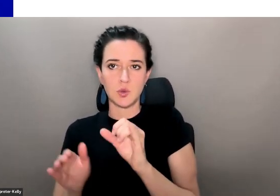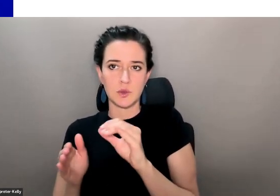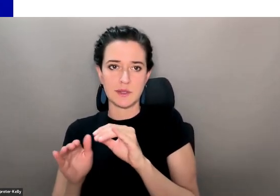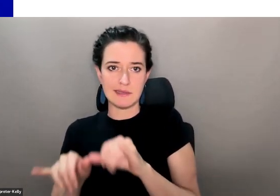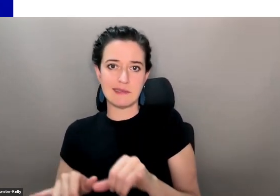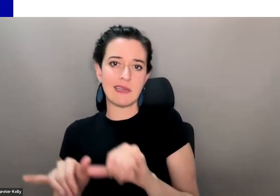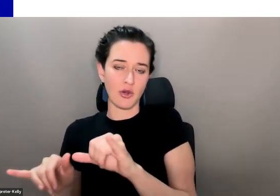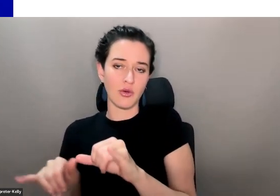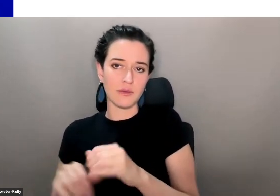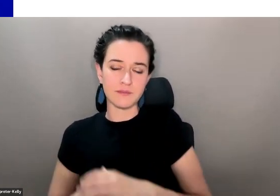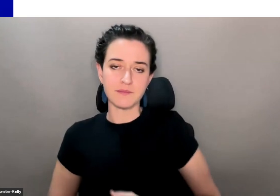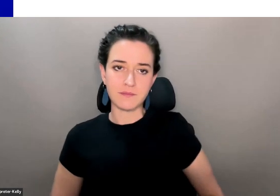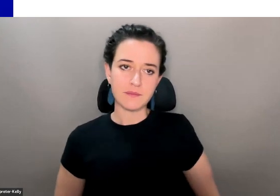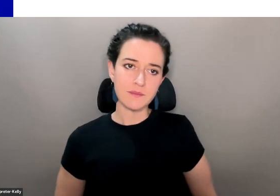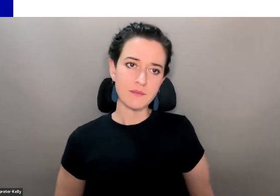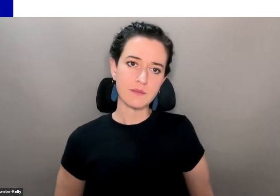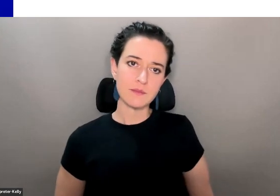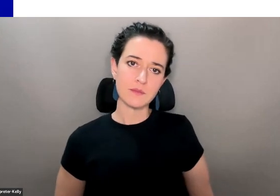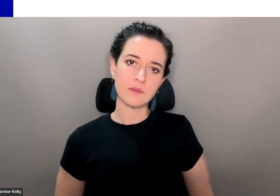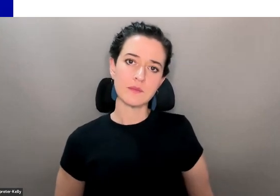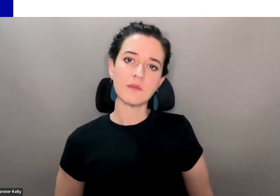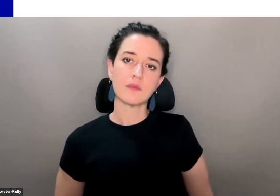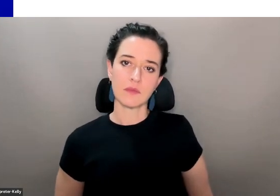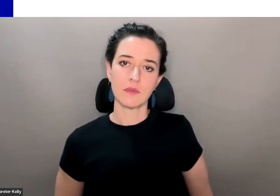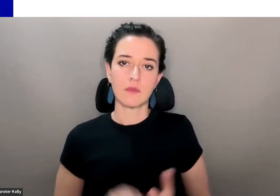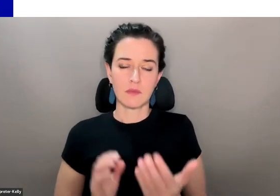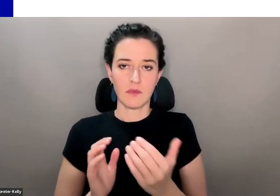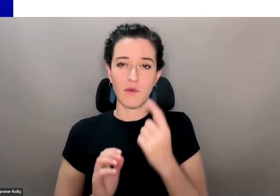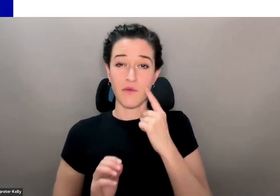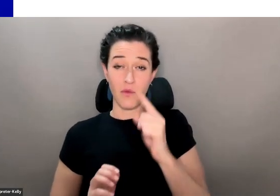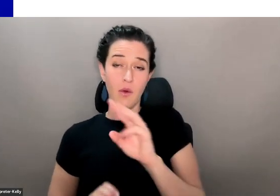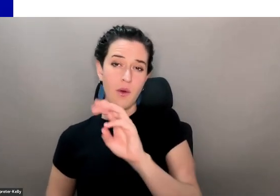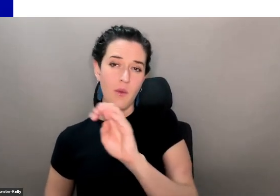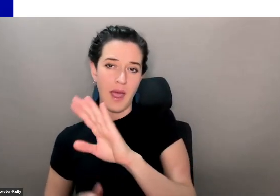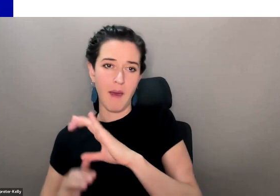Accessibility Guidelines, Level A and AA.